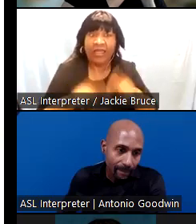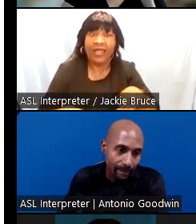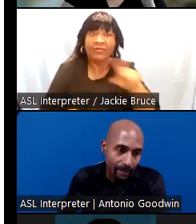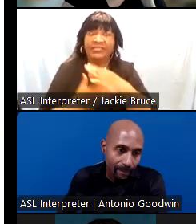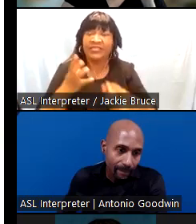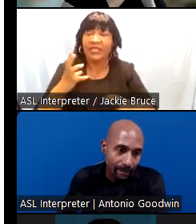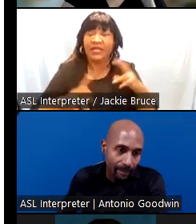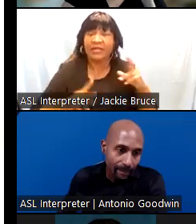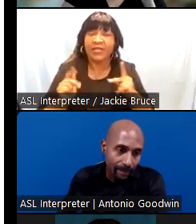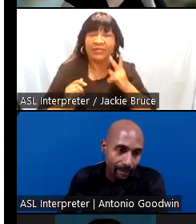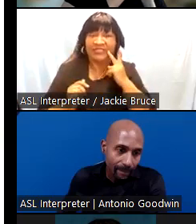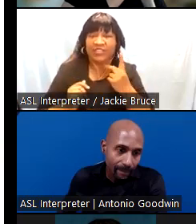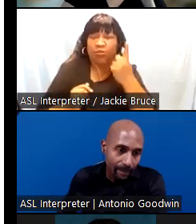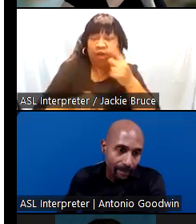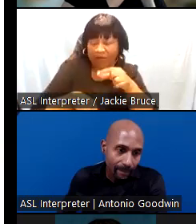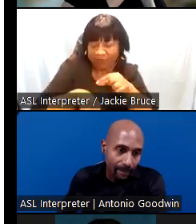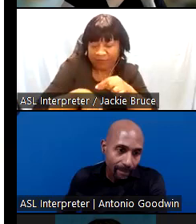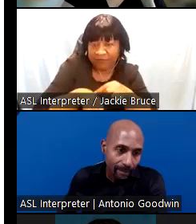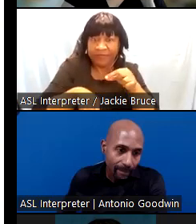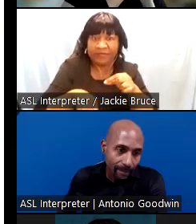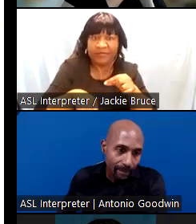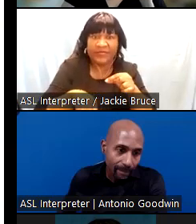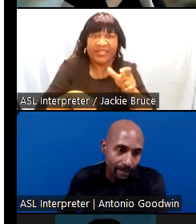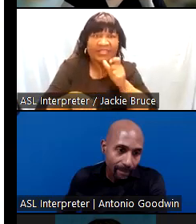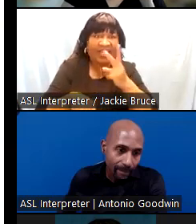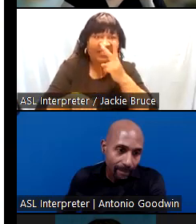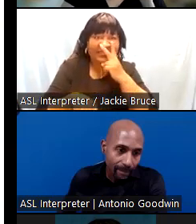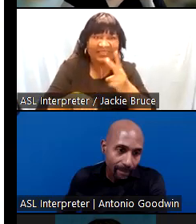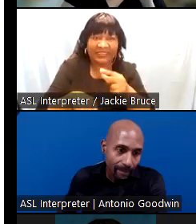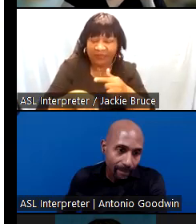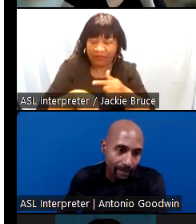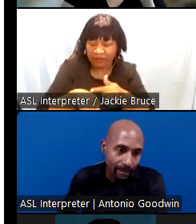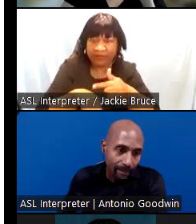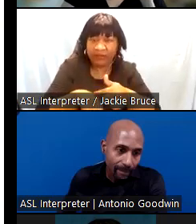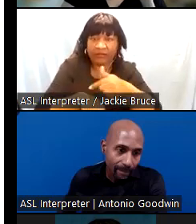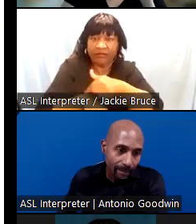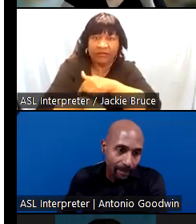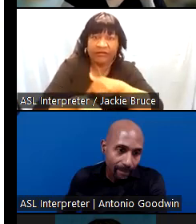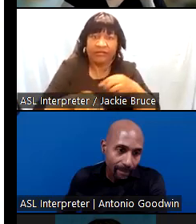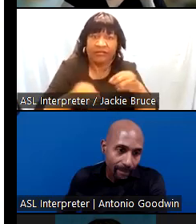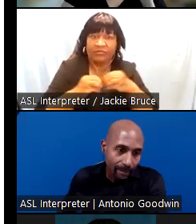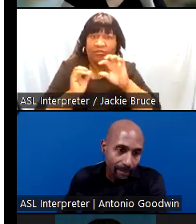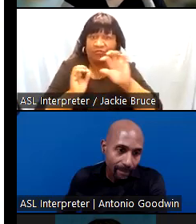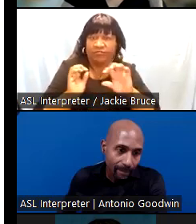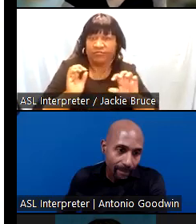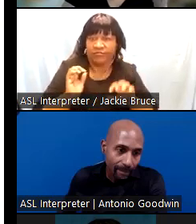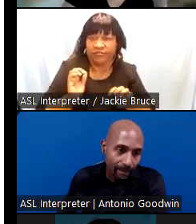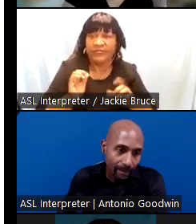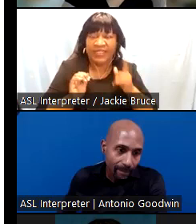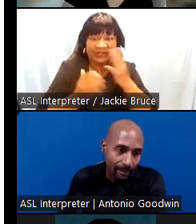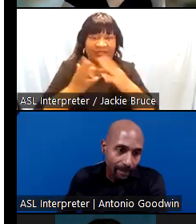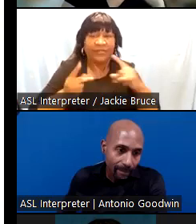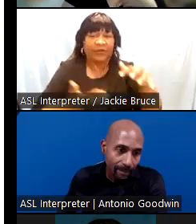were just seeing one of the bumps, but not the ones that are next to it. And so it was